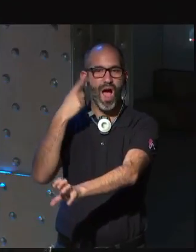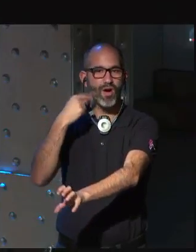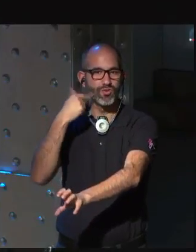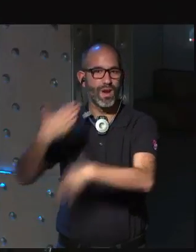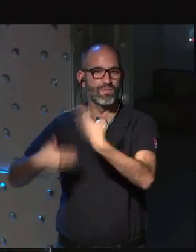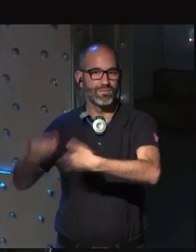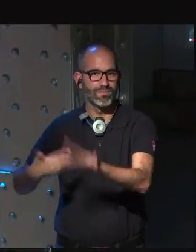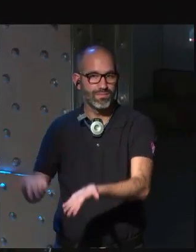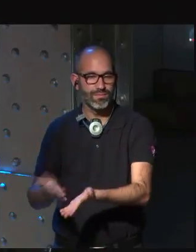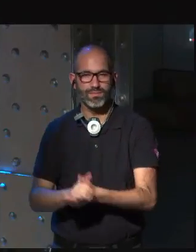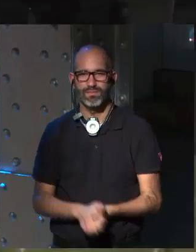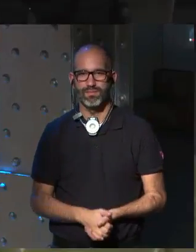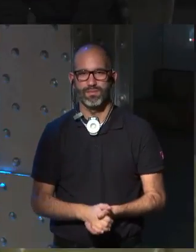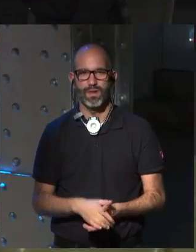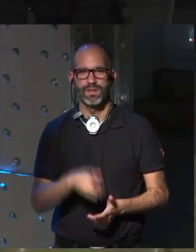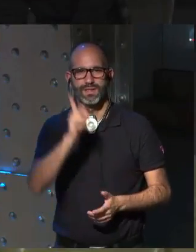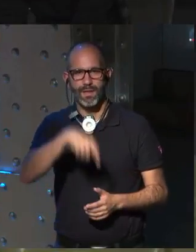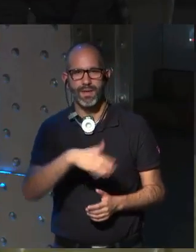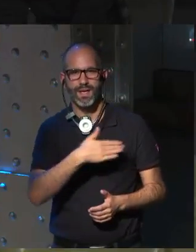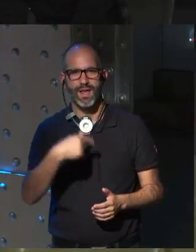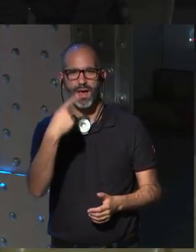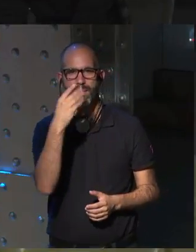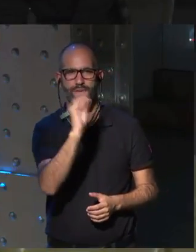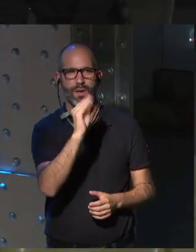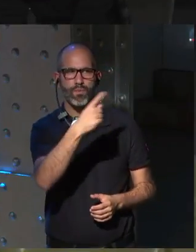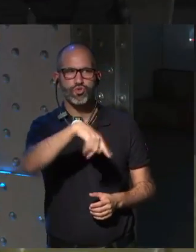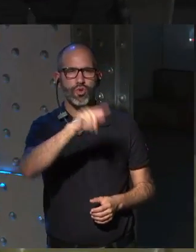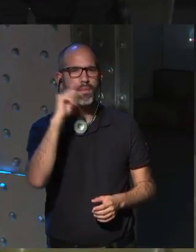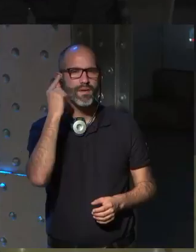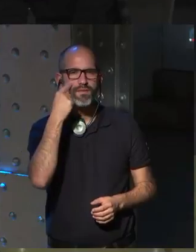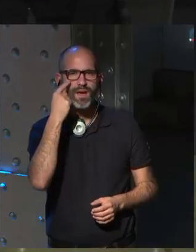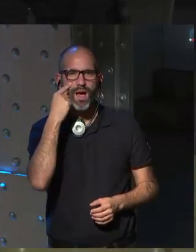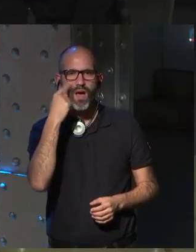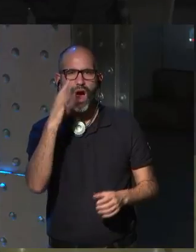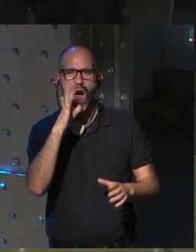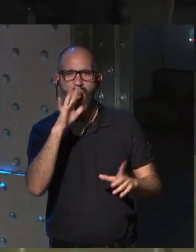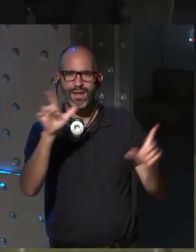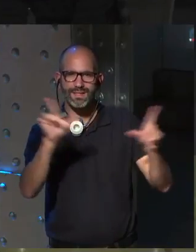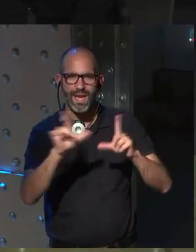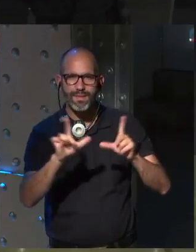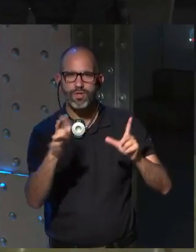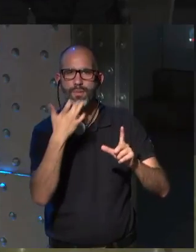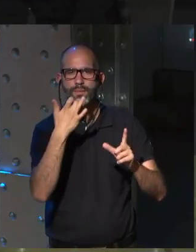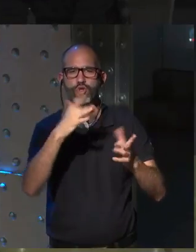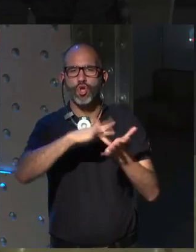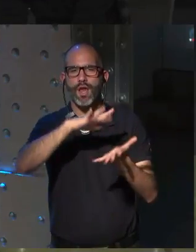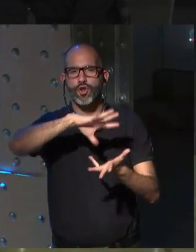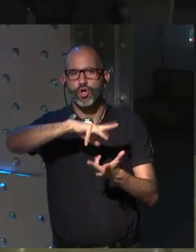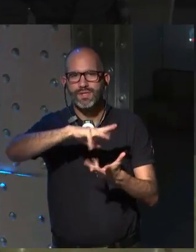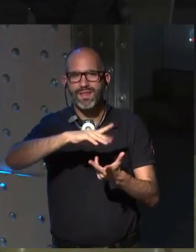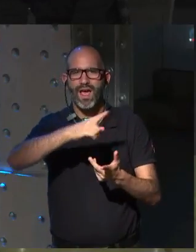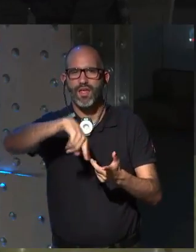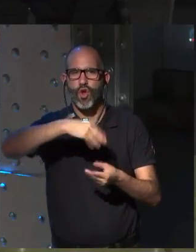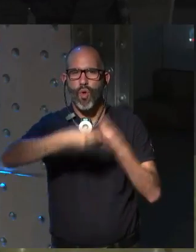In any case, I was also referring to, haven't you noticed that nowadays when you're watching